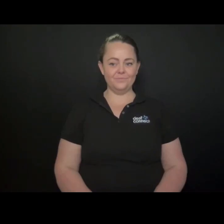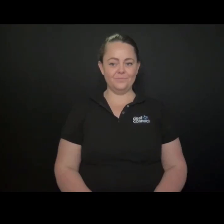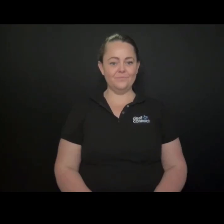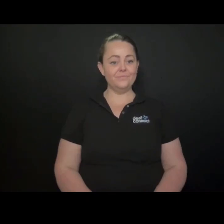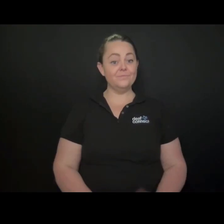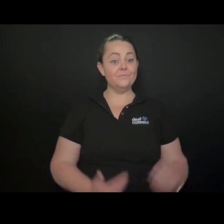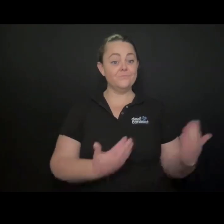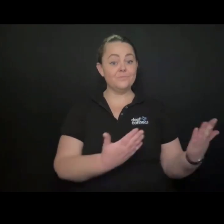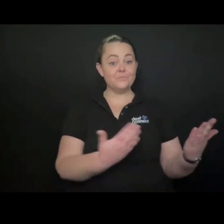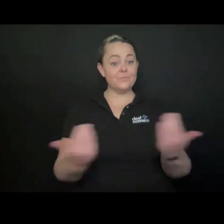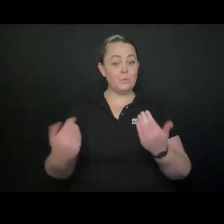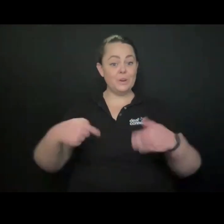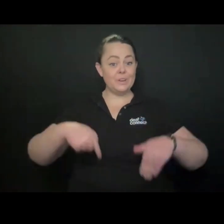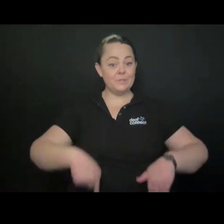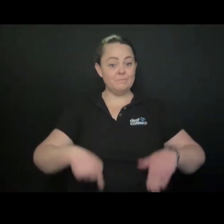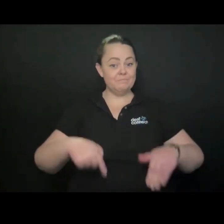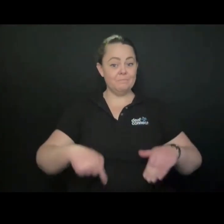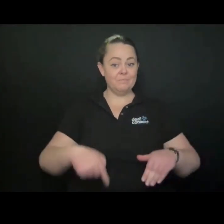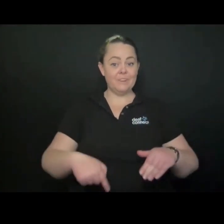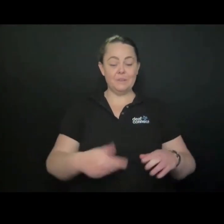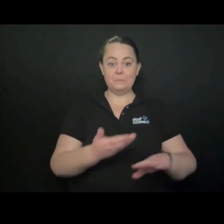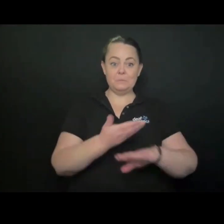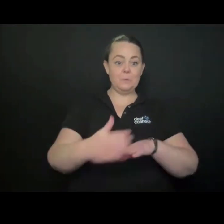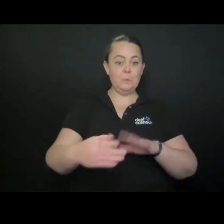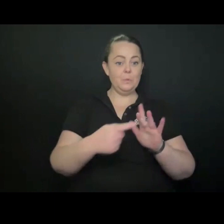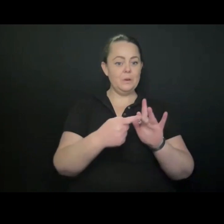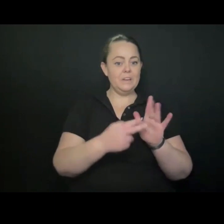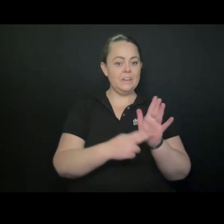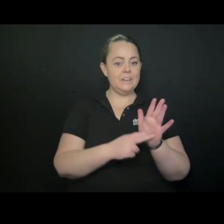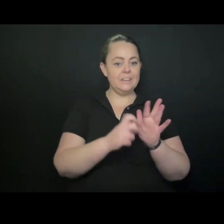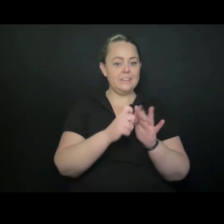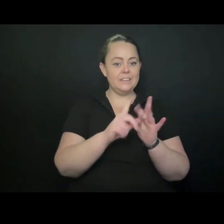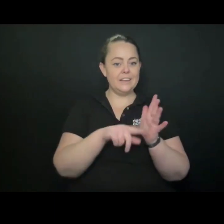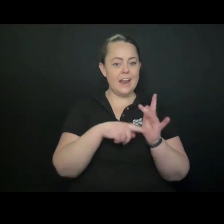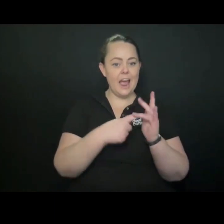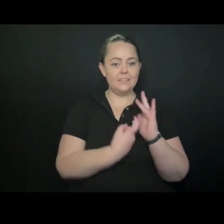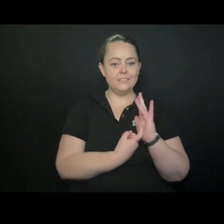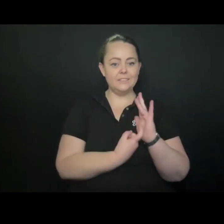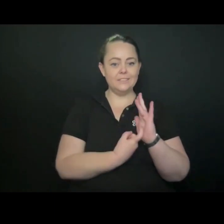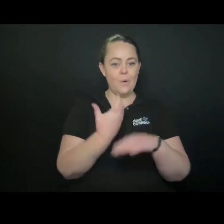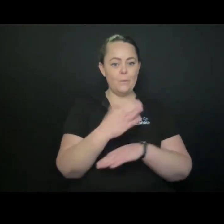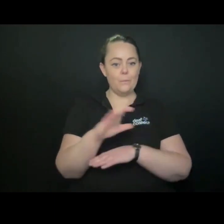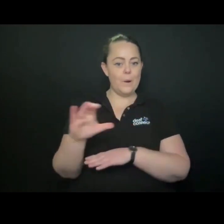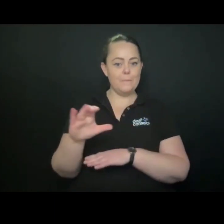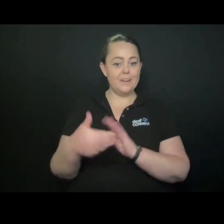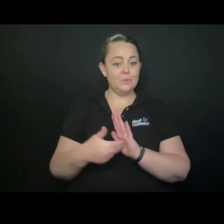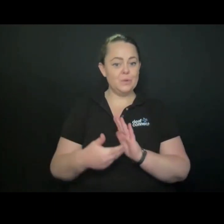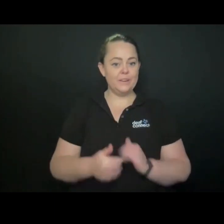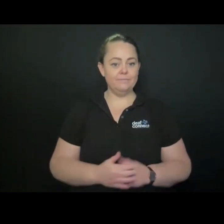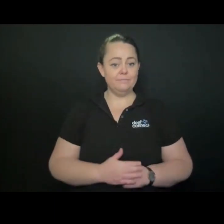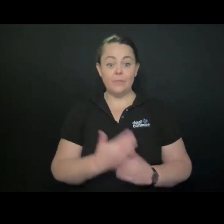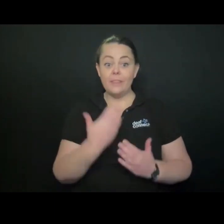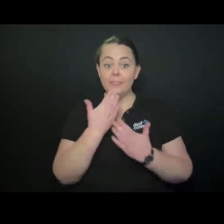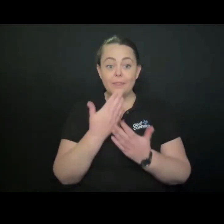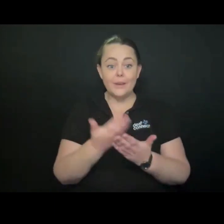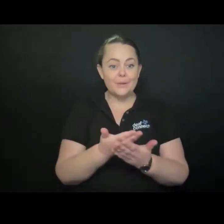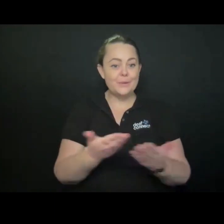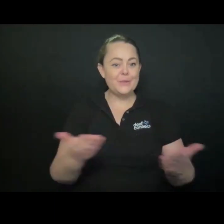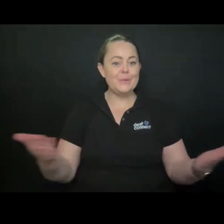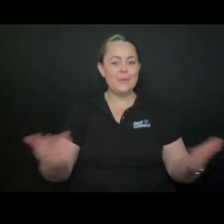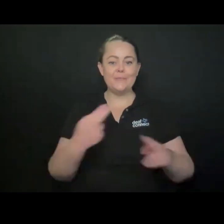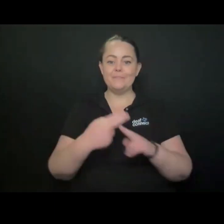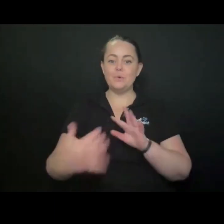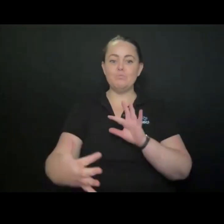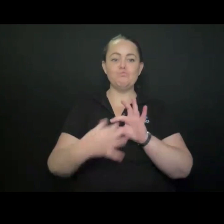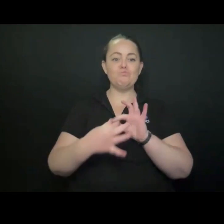Welcome to the Quality Indicators webinar that we're going to be running today. I want to say a big thanks in advance to you all for taking the time to connect